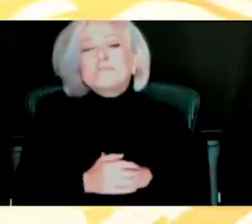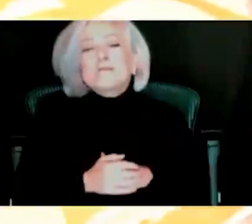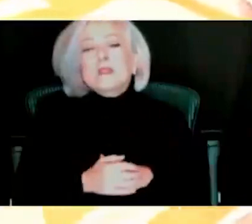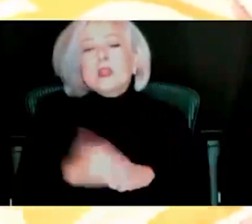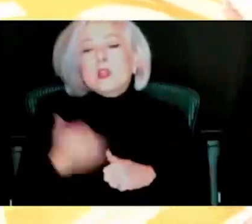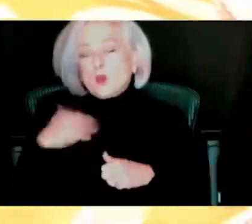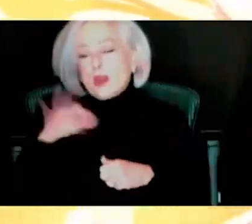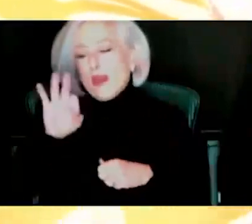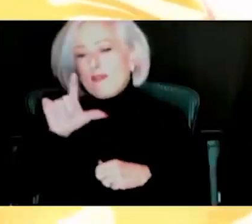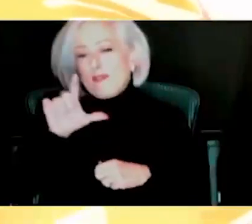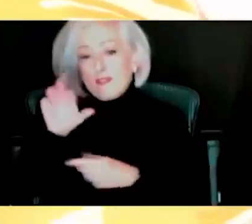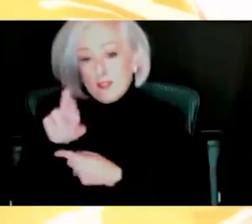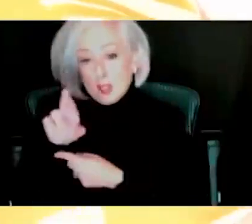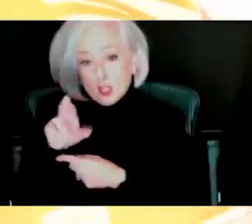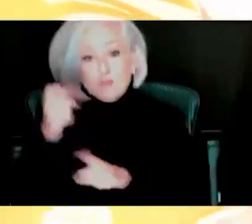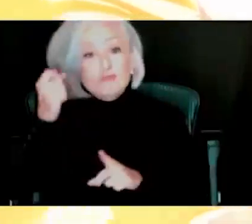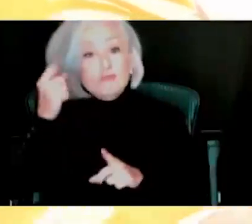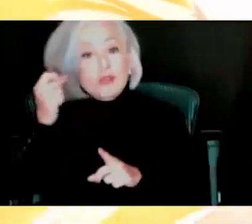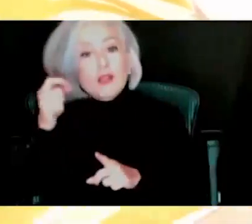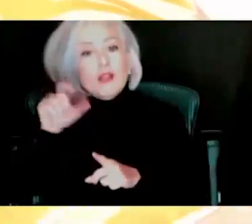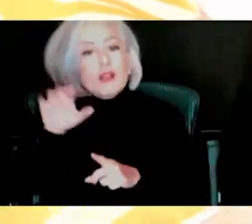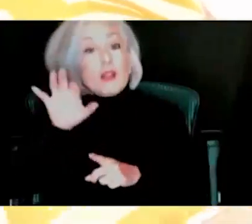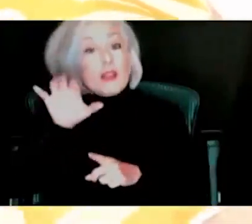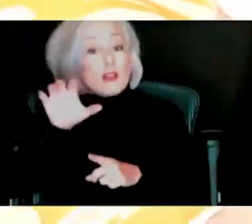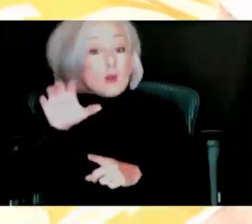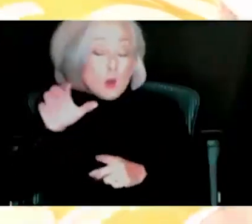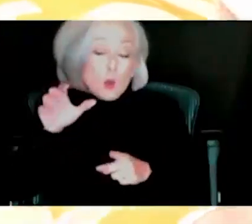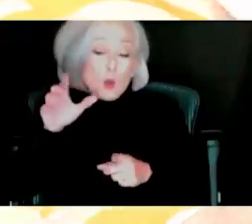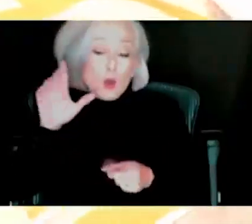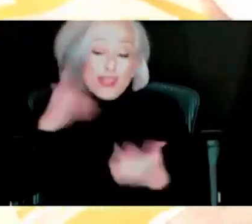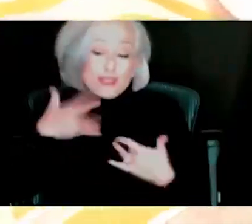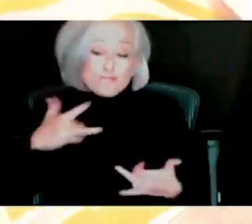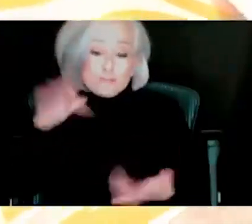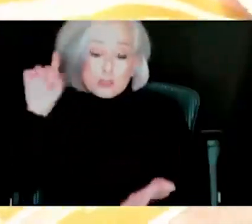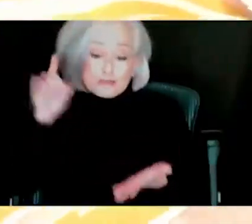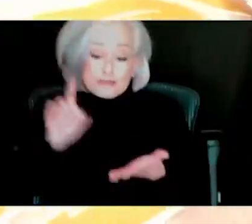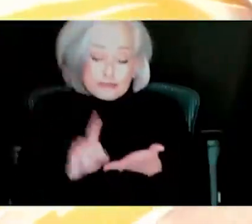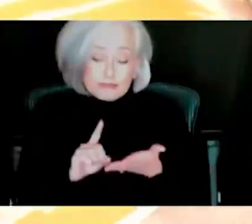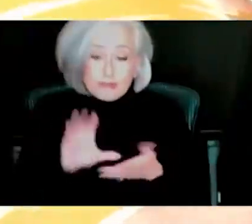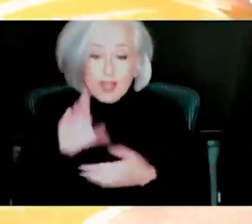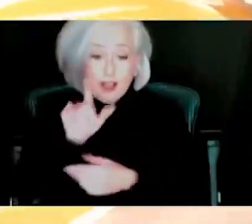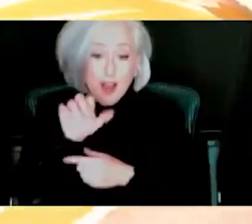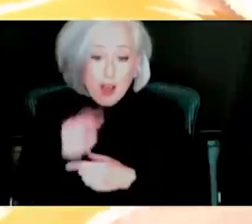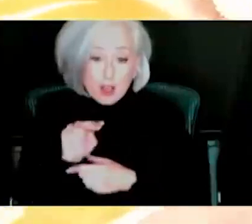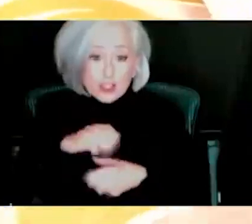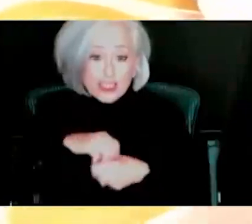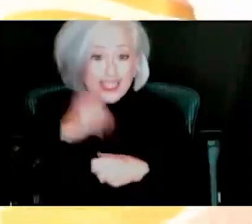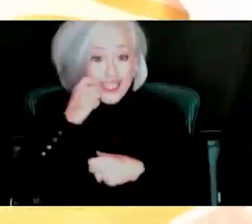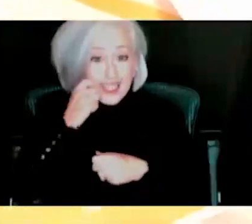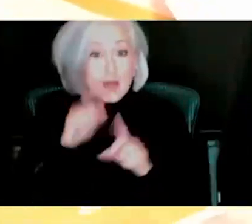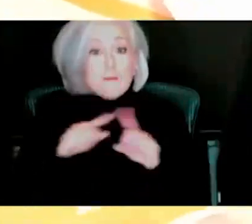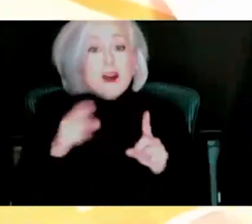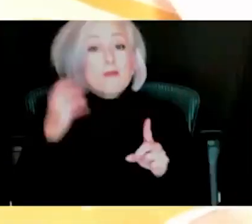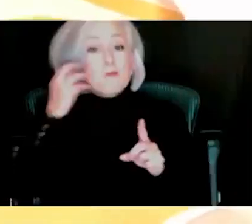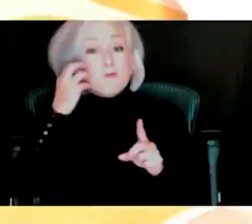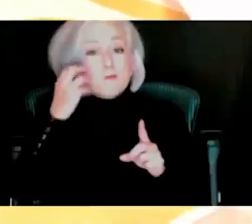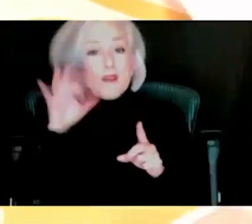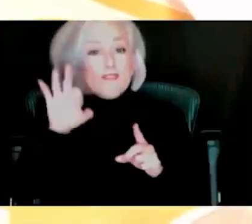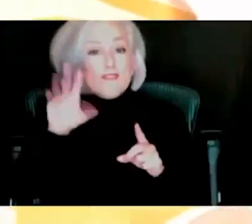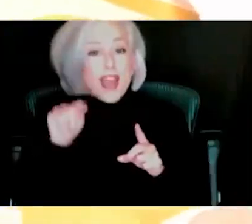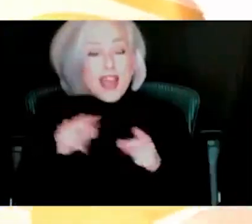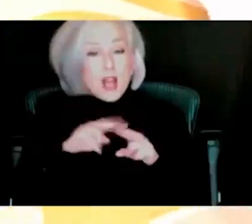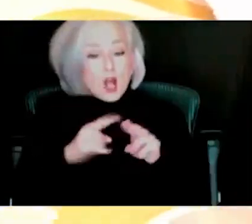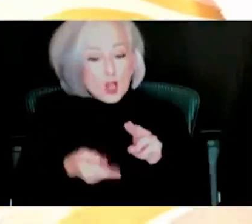fillers, we do lose, like I said, we do lose collagen, but also as we age, we lose some fat in our face. You mentioned you looked at your